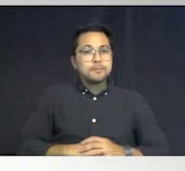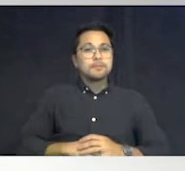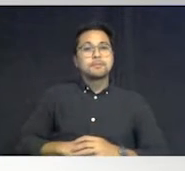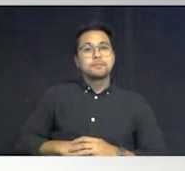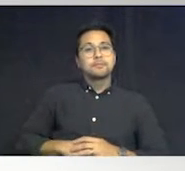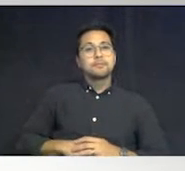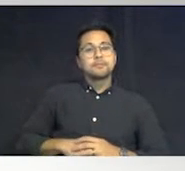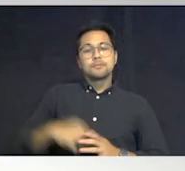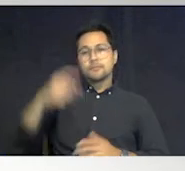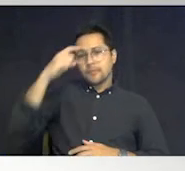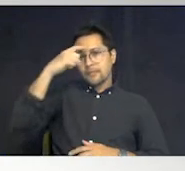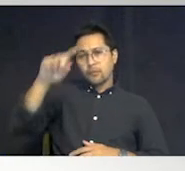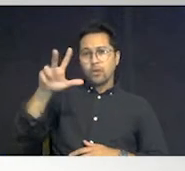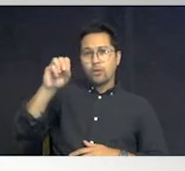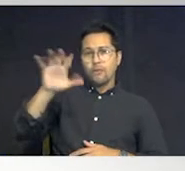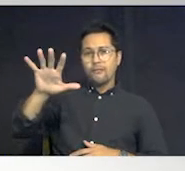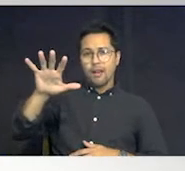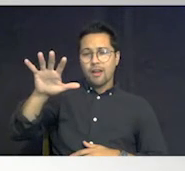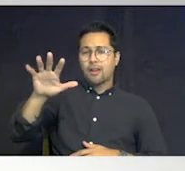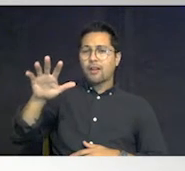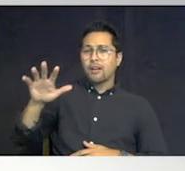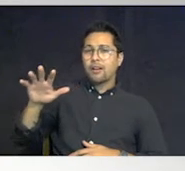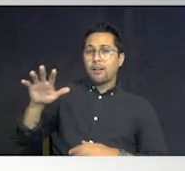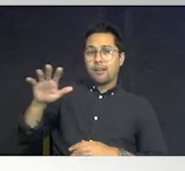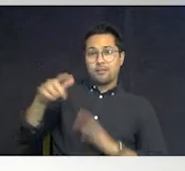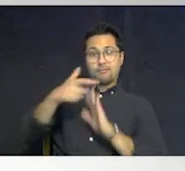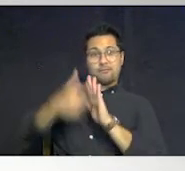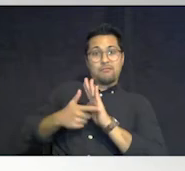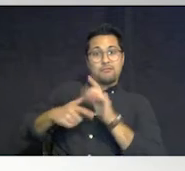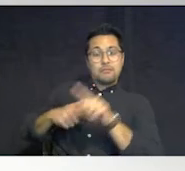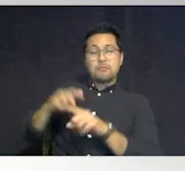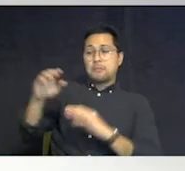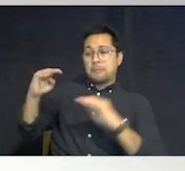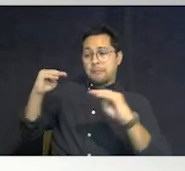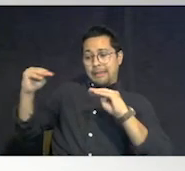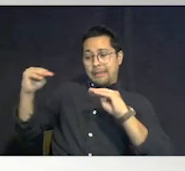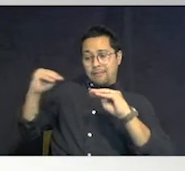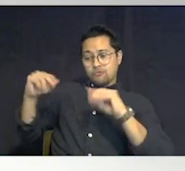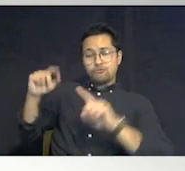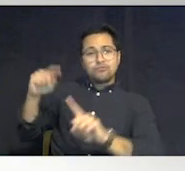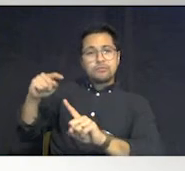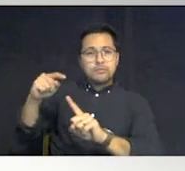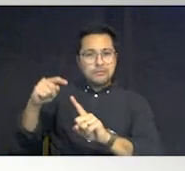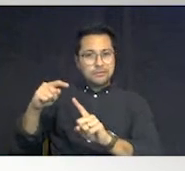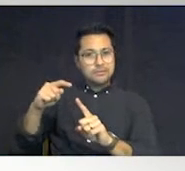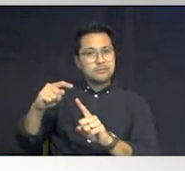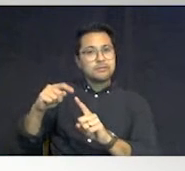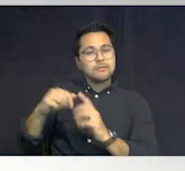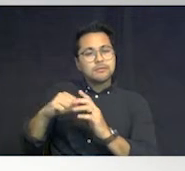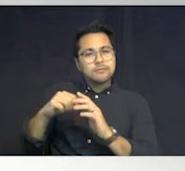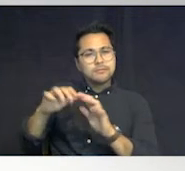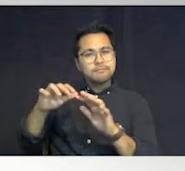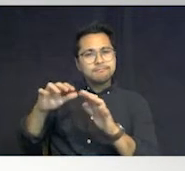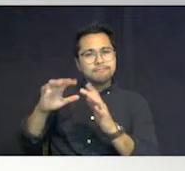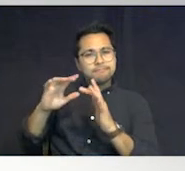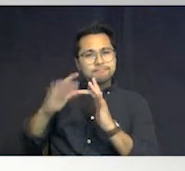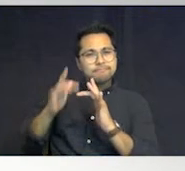Pursuant to 30506 of the Code of Federal Regulation, mediation is in process a